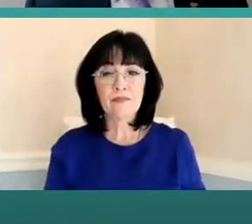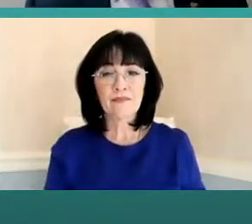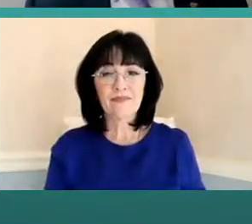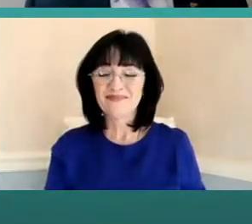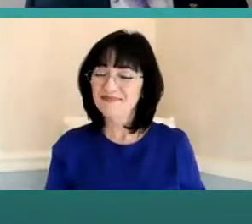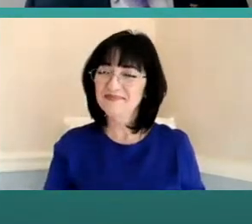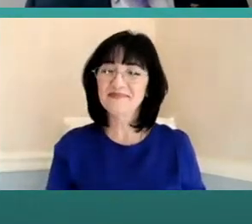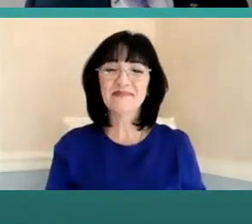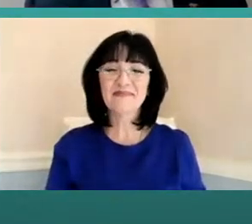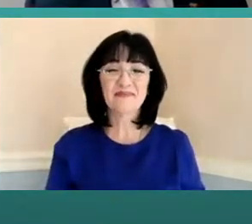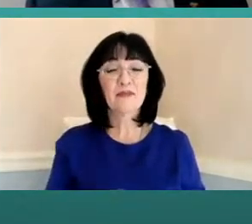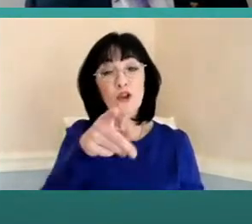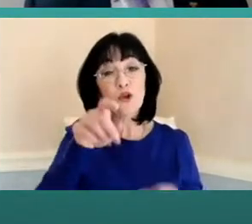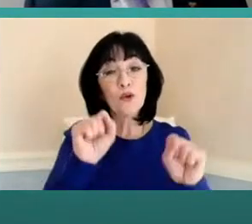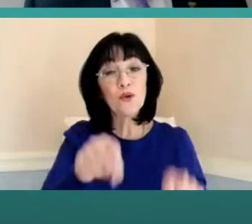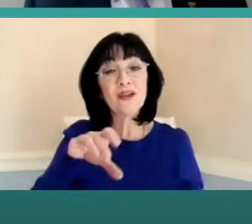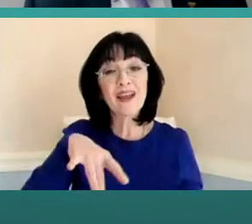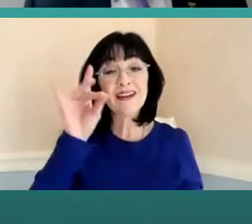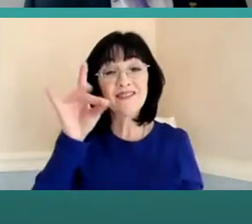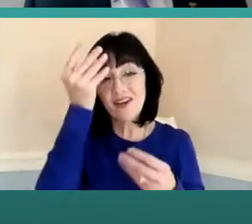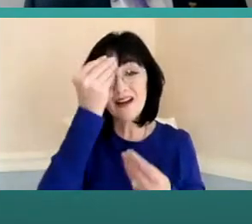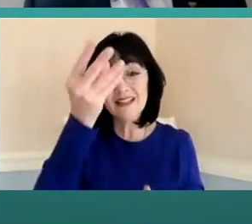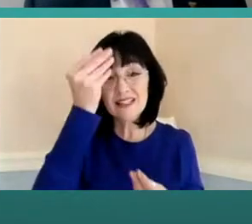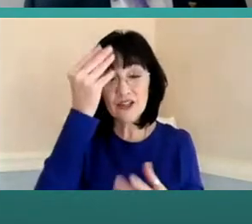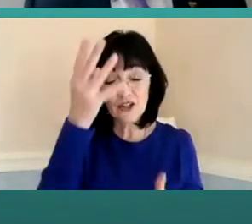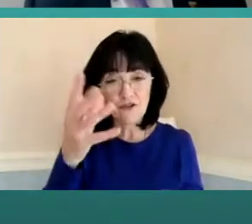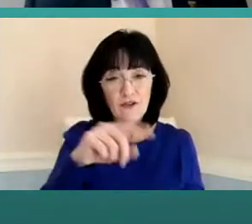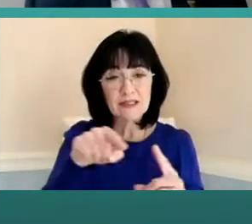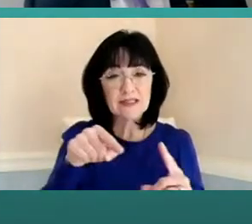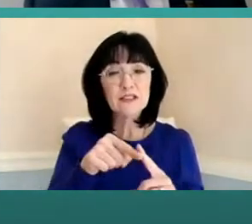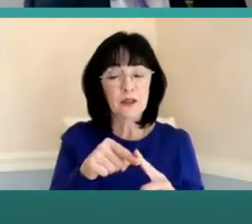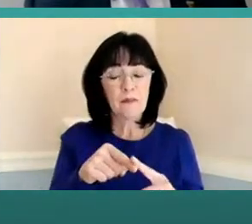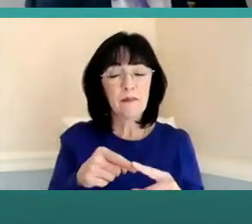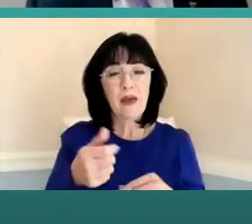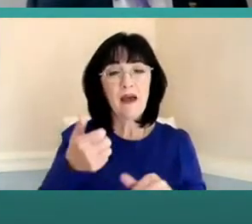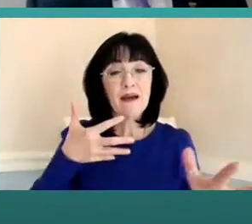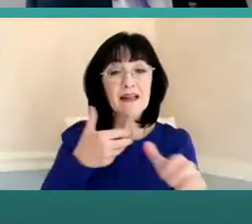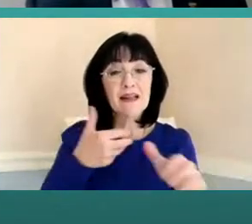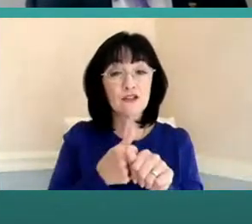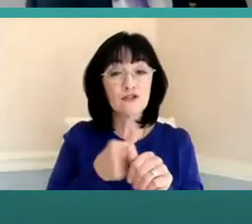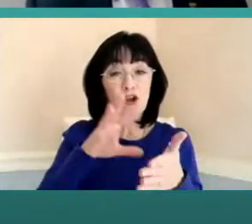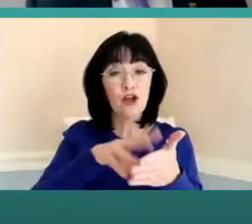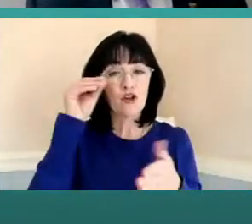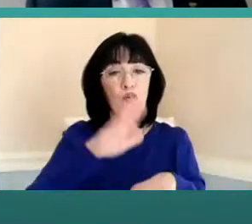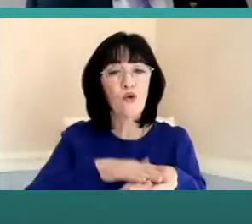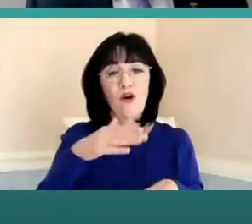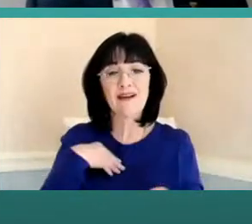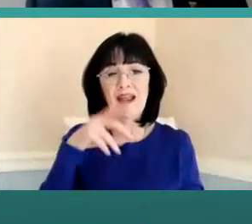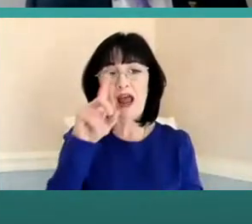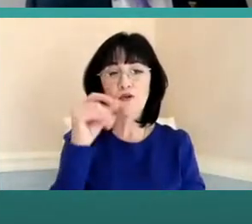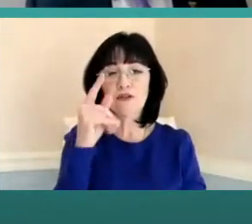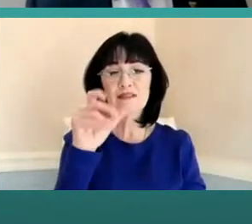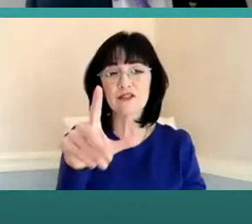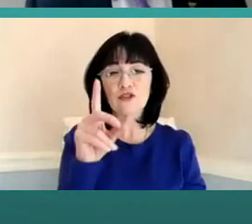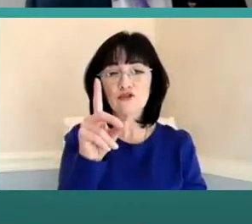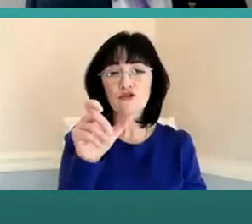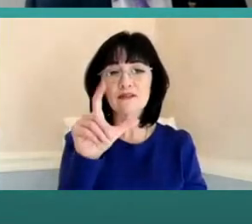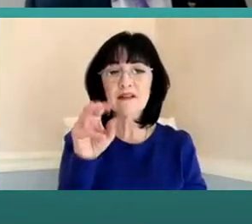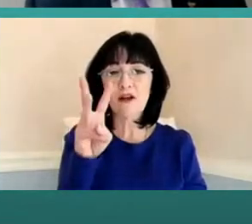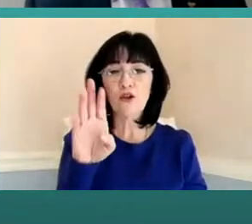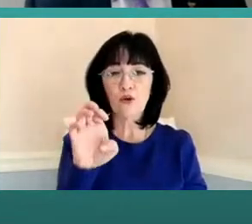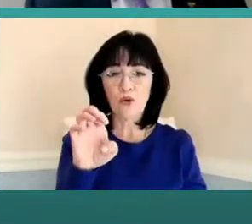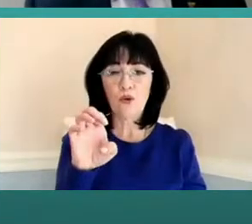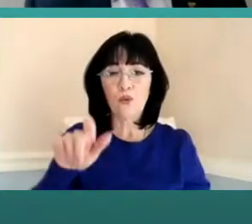Sorry. You can find information about accelerated learning and so much more on our Digital Delaware site. Digital Delaware serves as